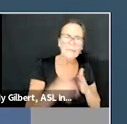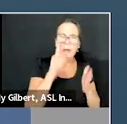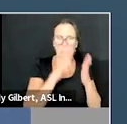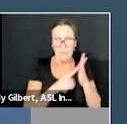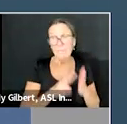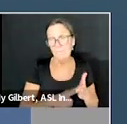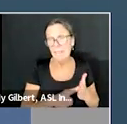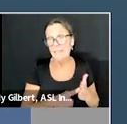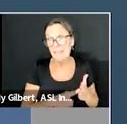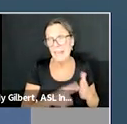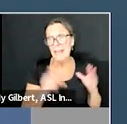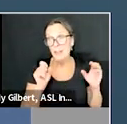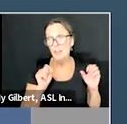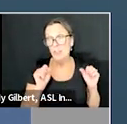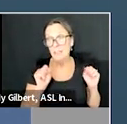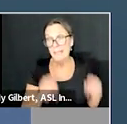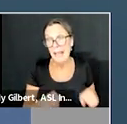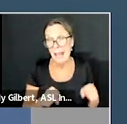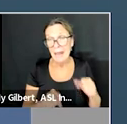investigation,